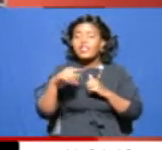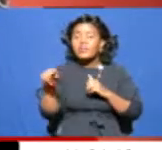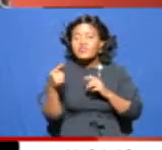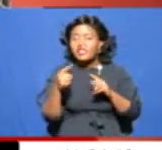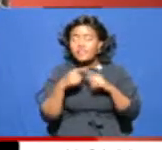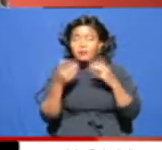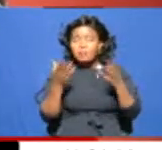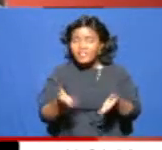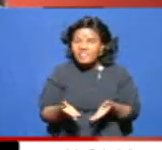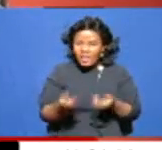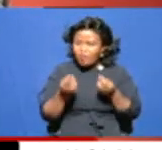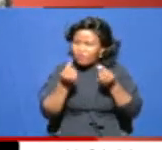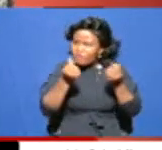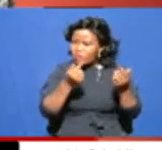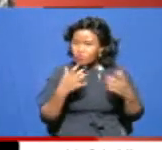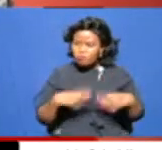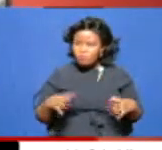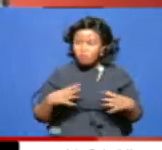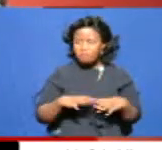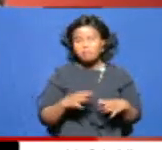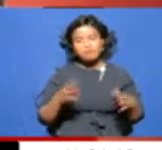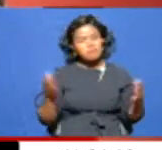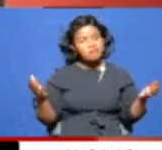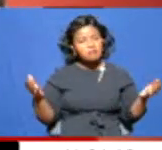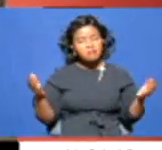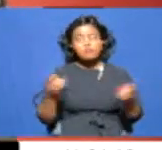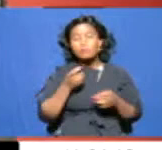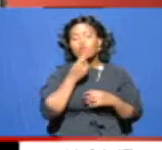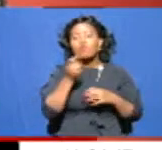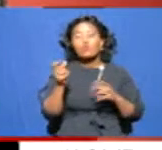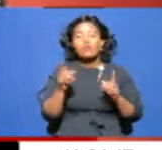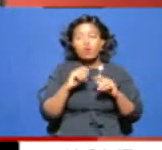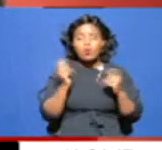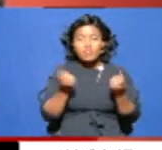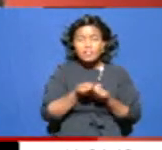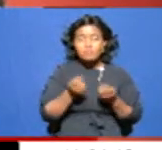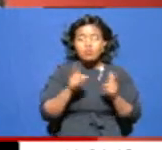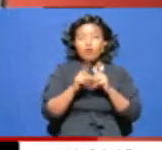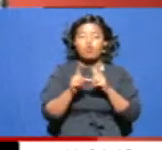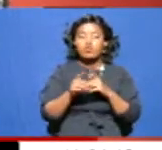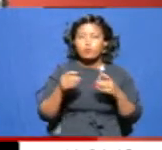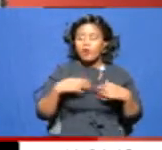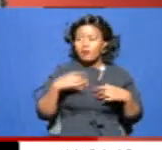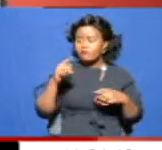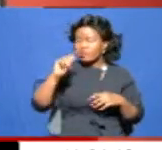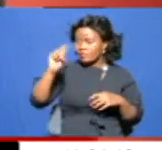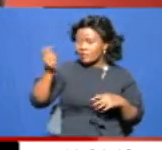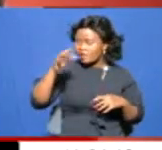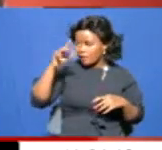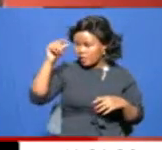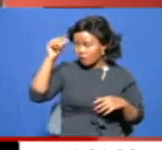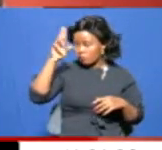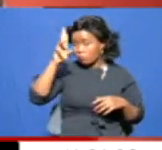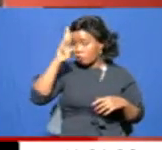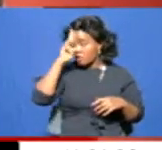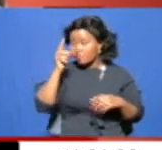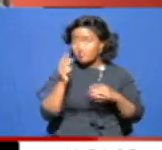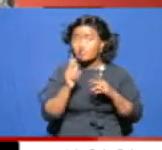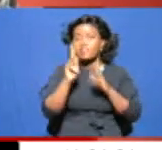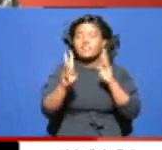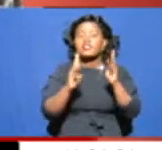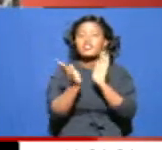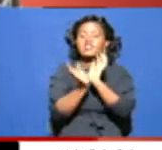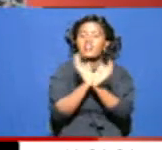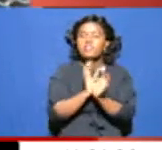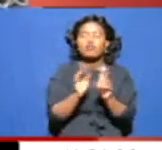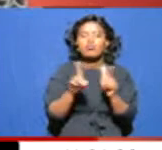watch that match. Mm-hmm. Gor Mahia is playing Kenya Police at Kasarani last weekend, and barely 1,000 people are attending the match. So